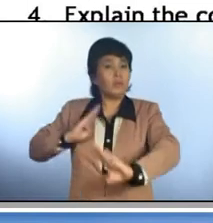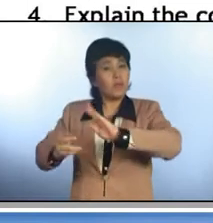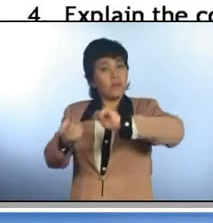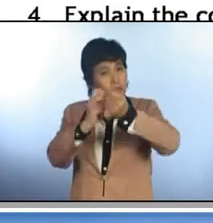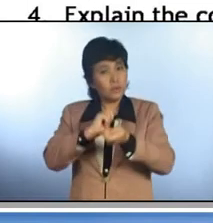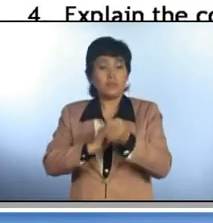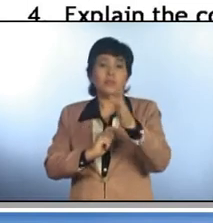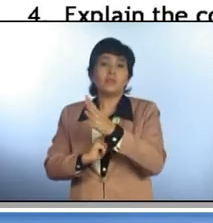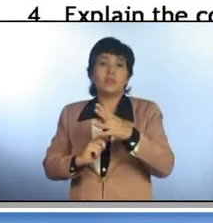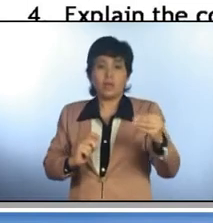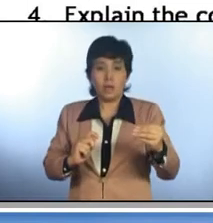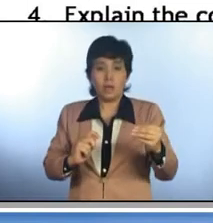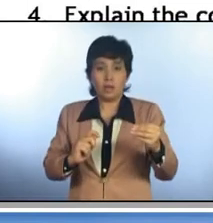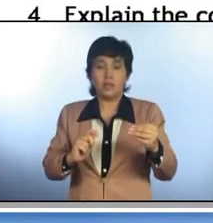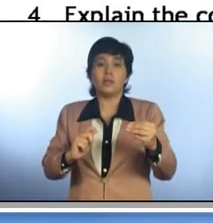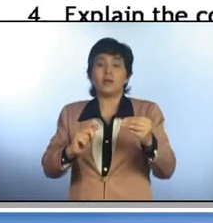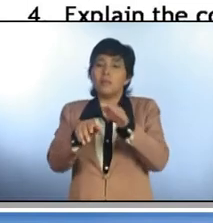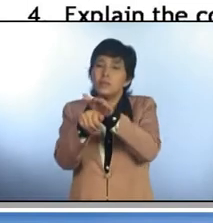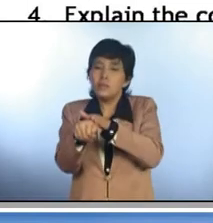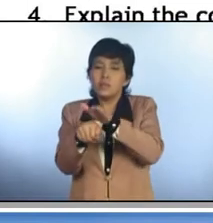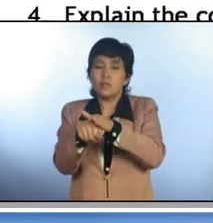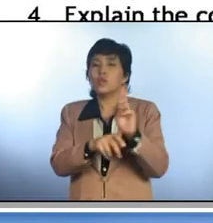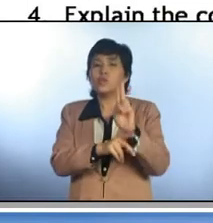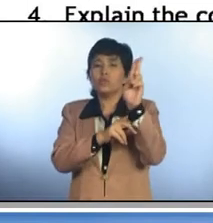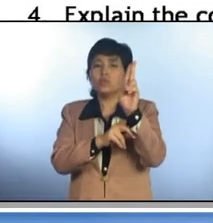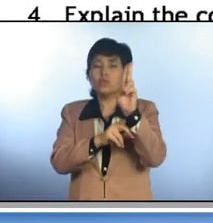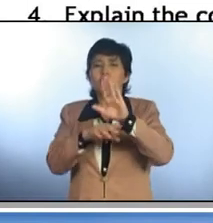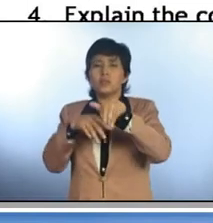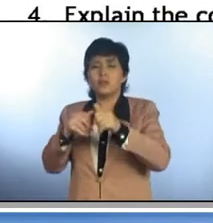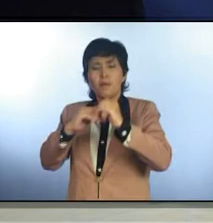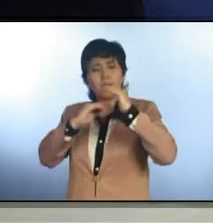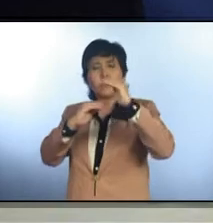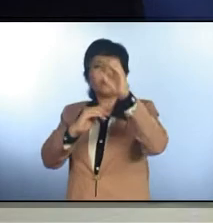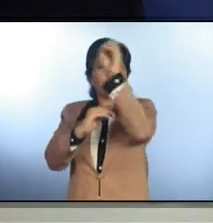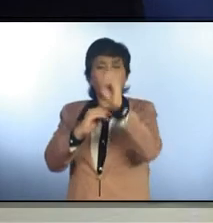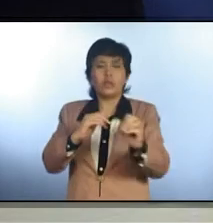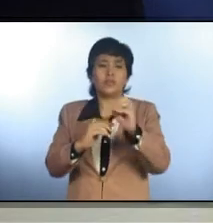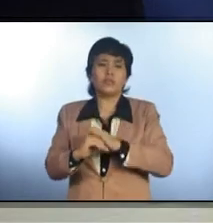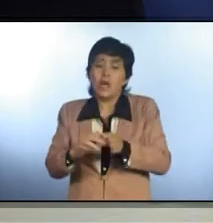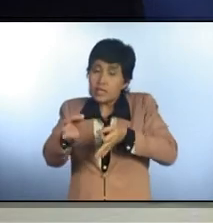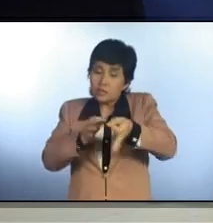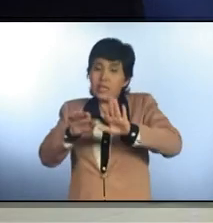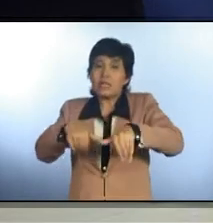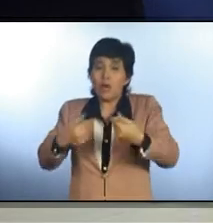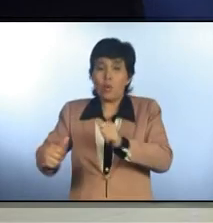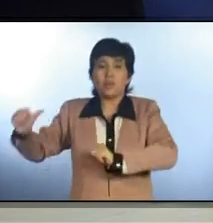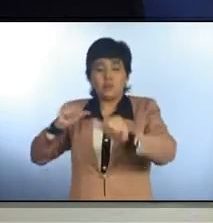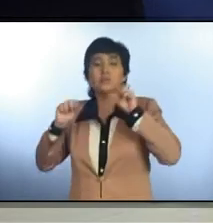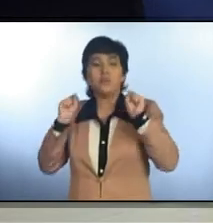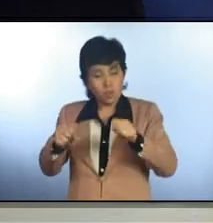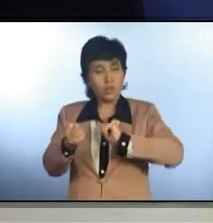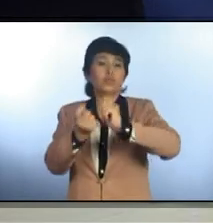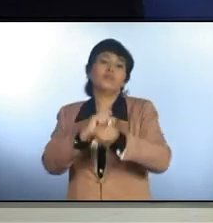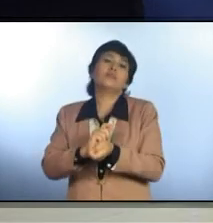change, namely your persuasion and also the use of incentive. Explain how attitude can